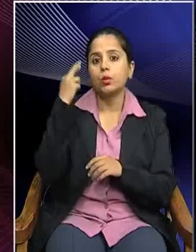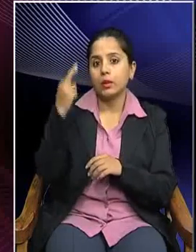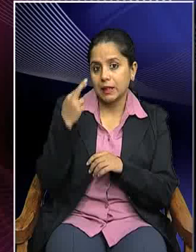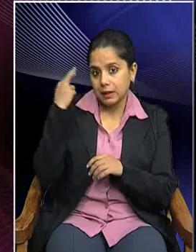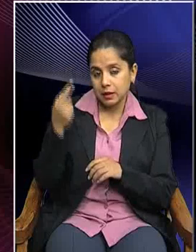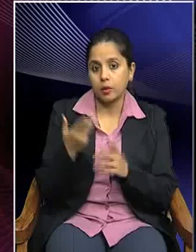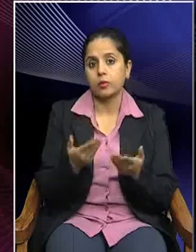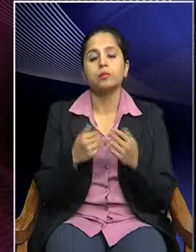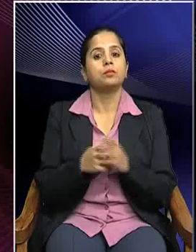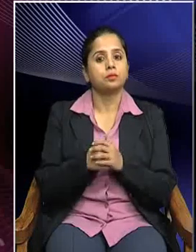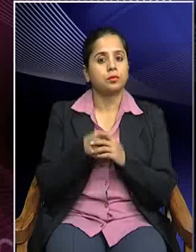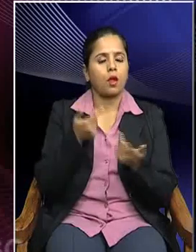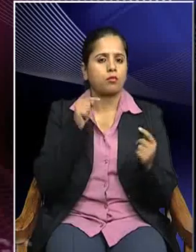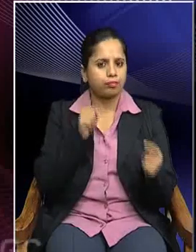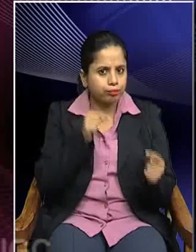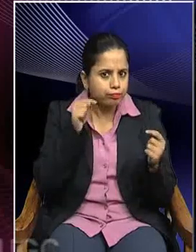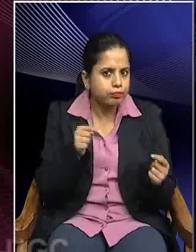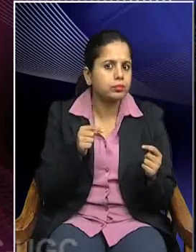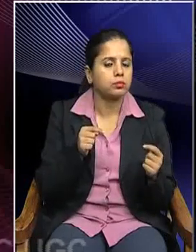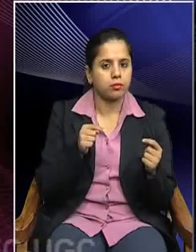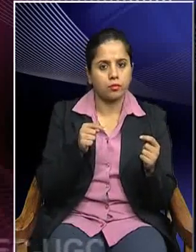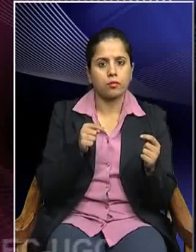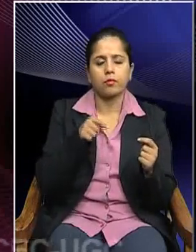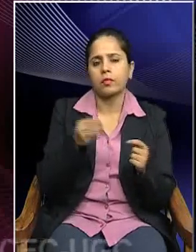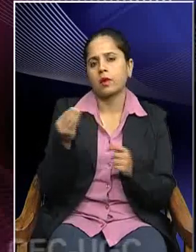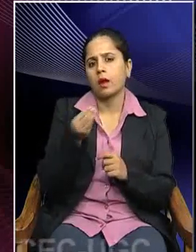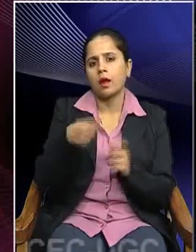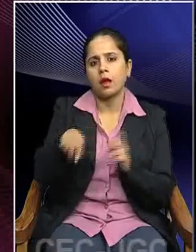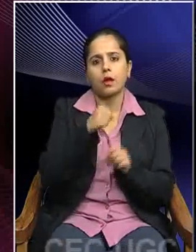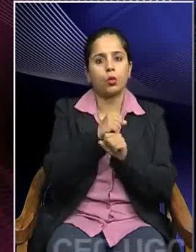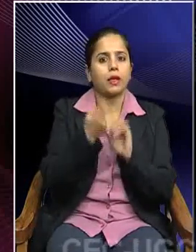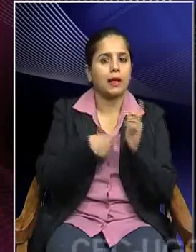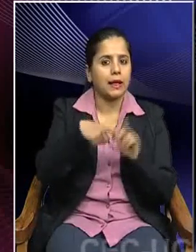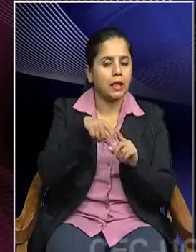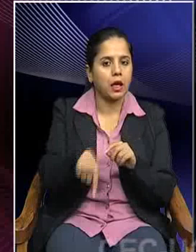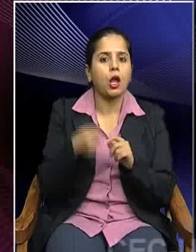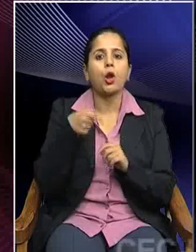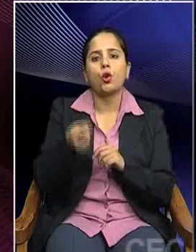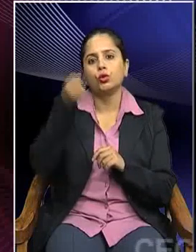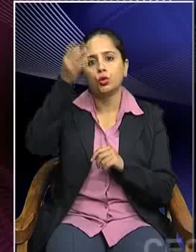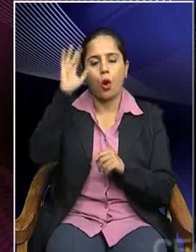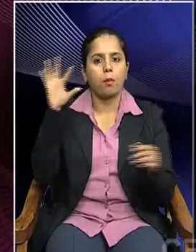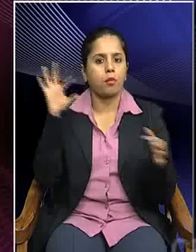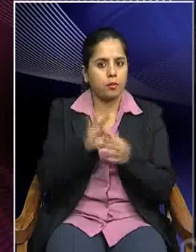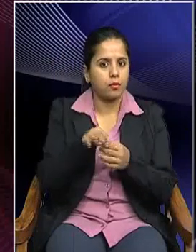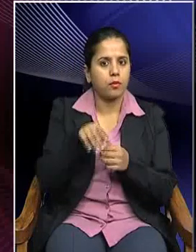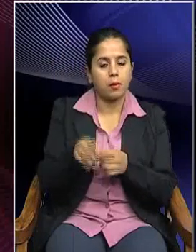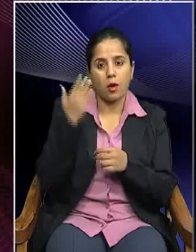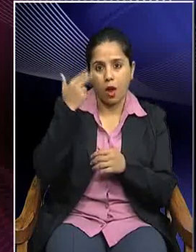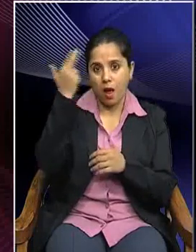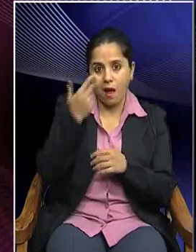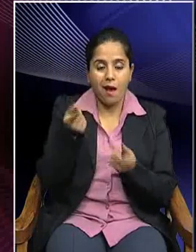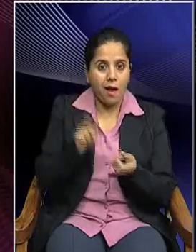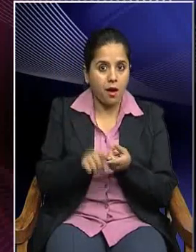to argue of some kind of Greco-Roman connect in this artistic tradition